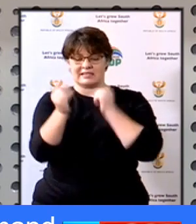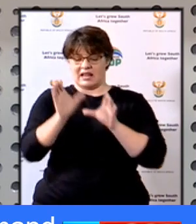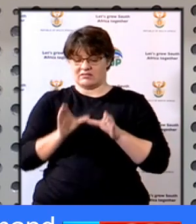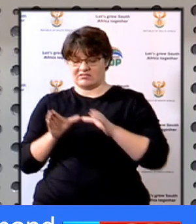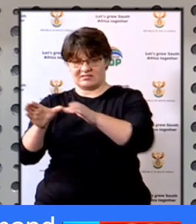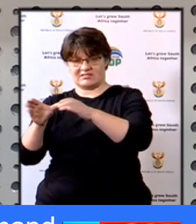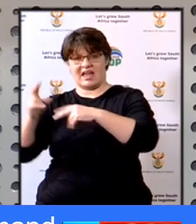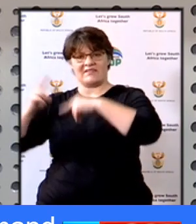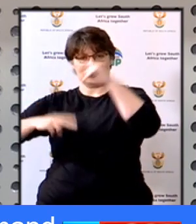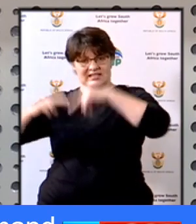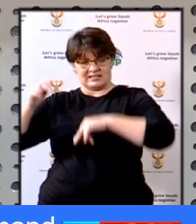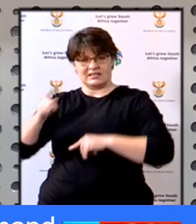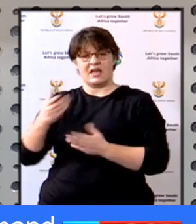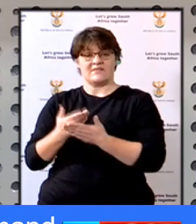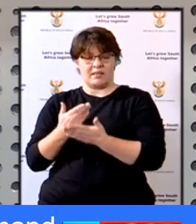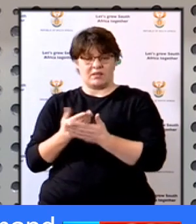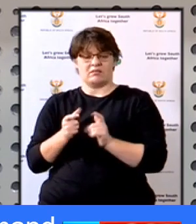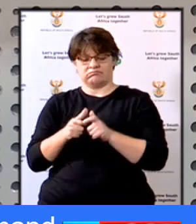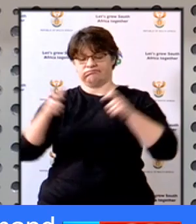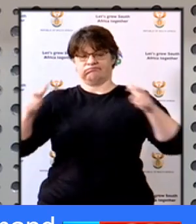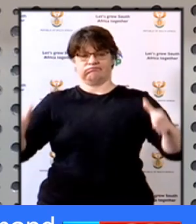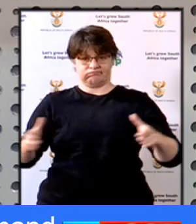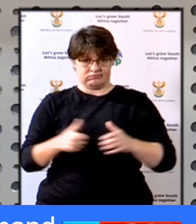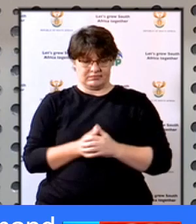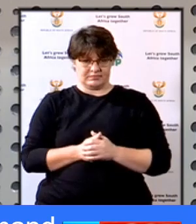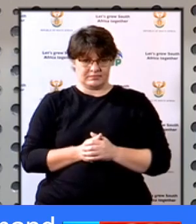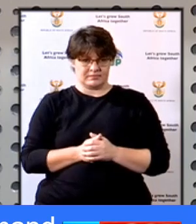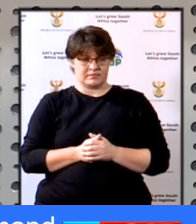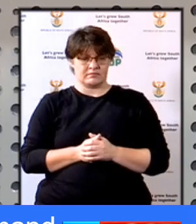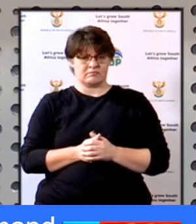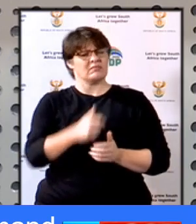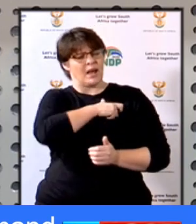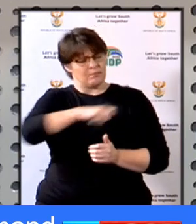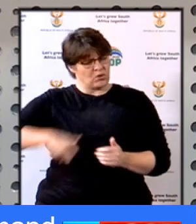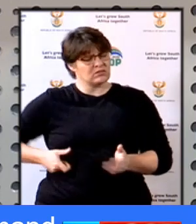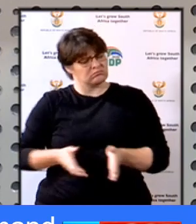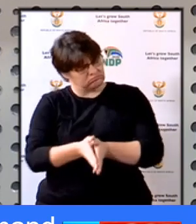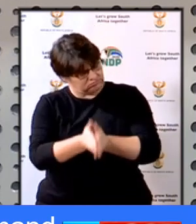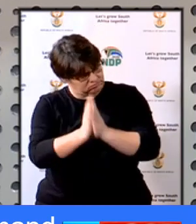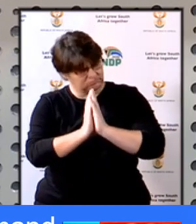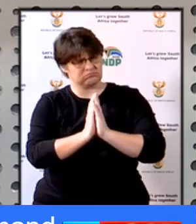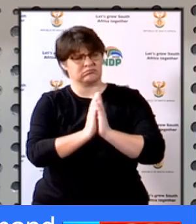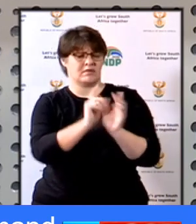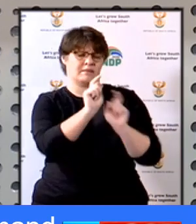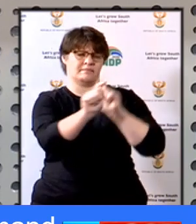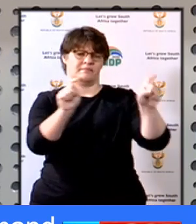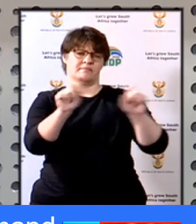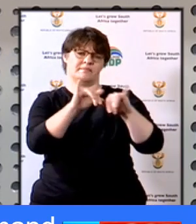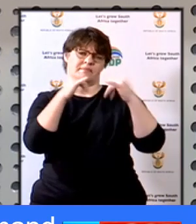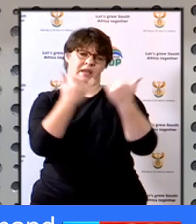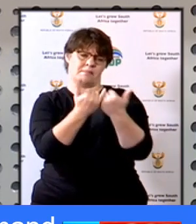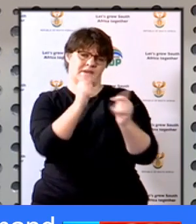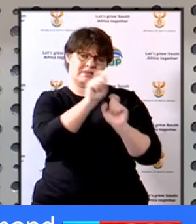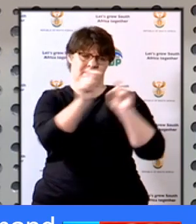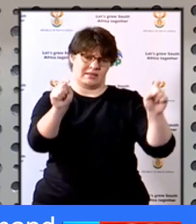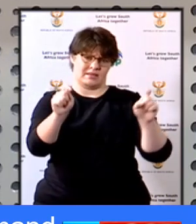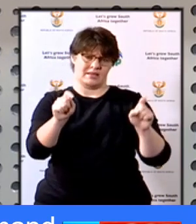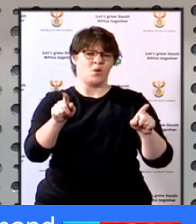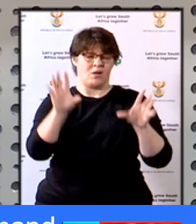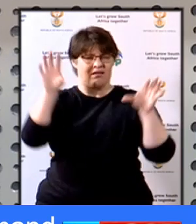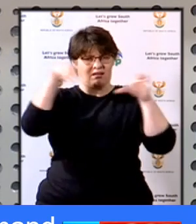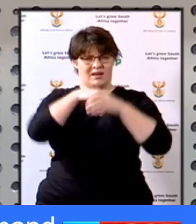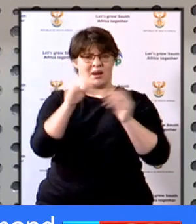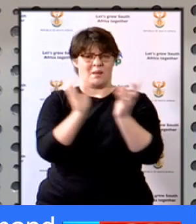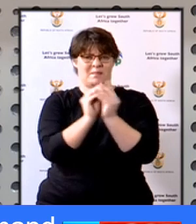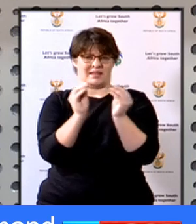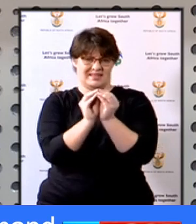facilities that are available. We will be, the president has made an appeal to businesses when he met with business leaders